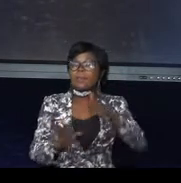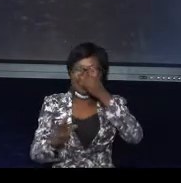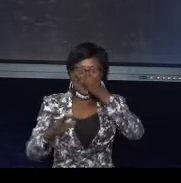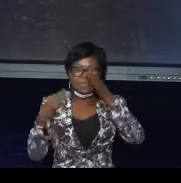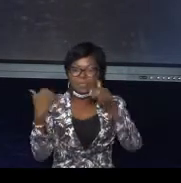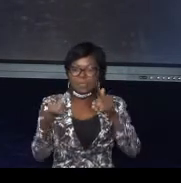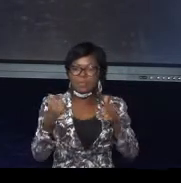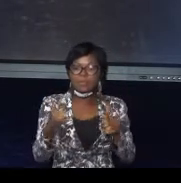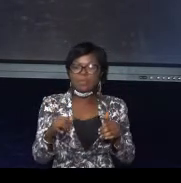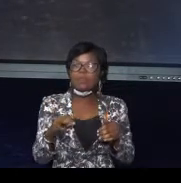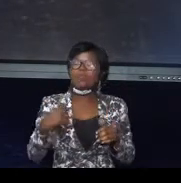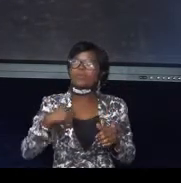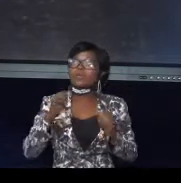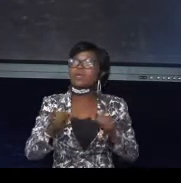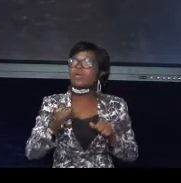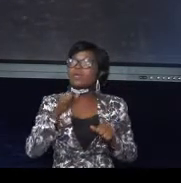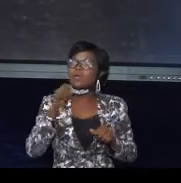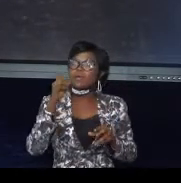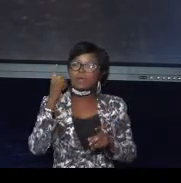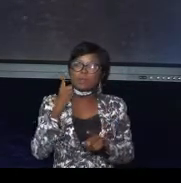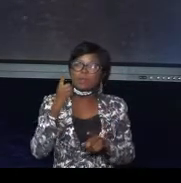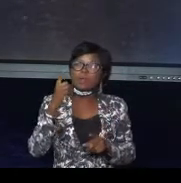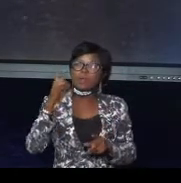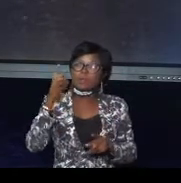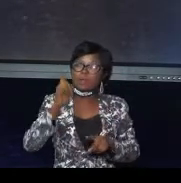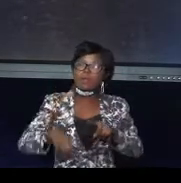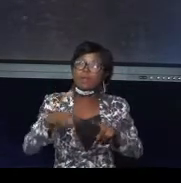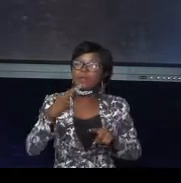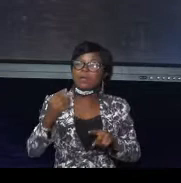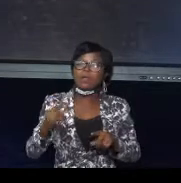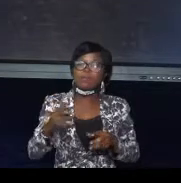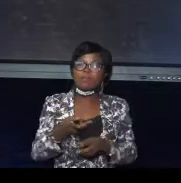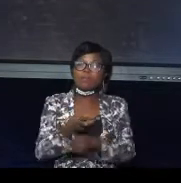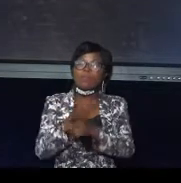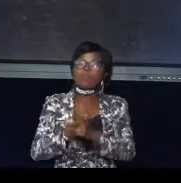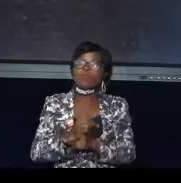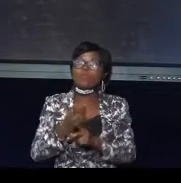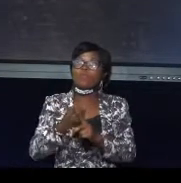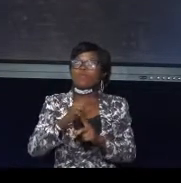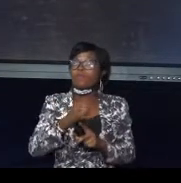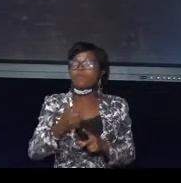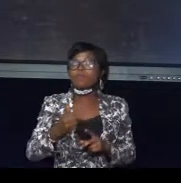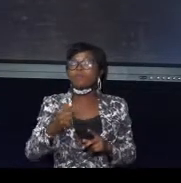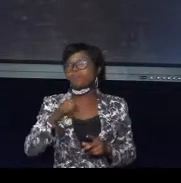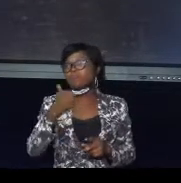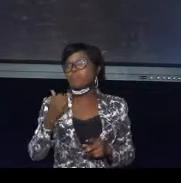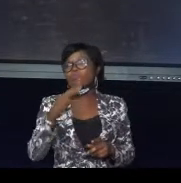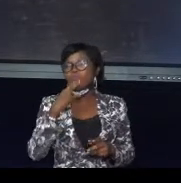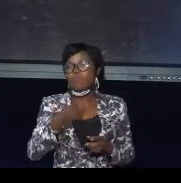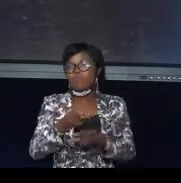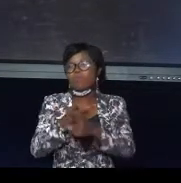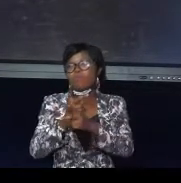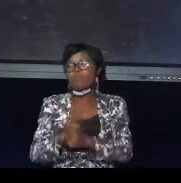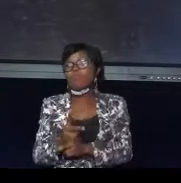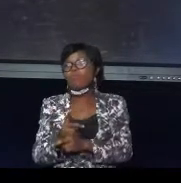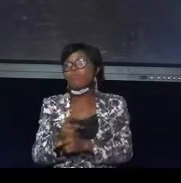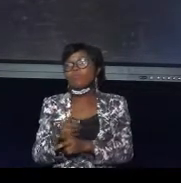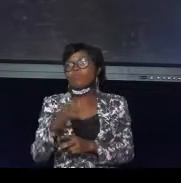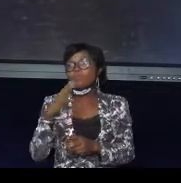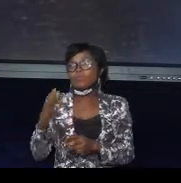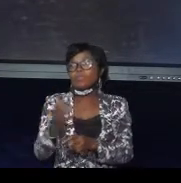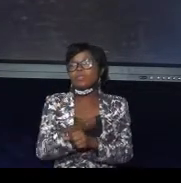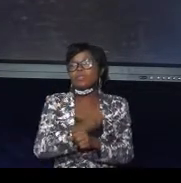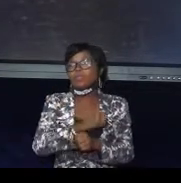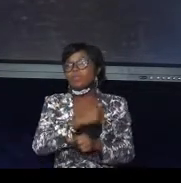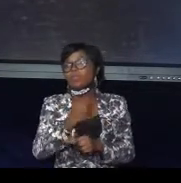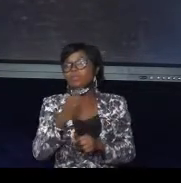1 is not possible. We can't borrow from here, we can't borrow from here, so we have to come and borrow all the way from here, you see. So we borrow 1, we're left with 0, and